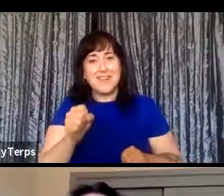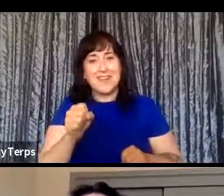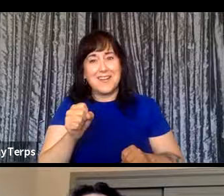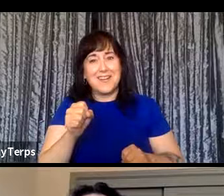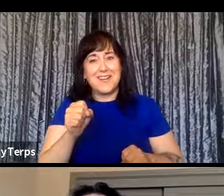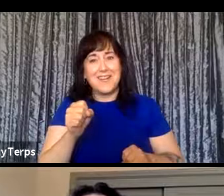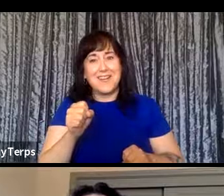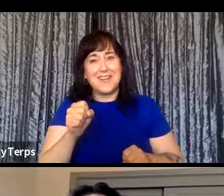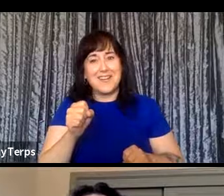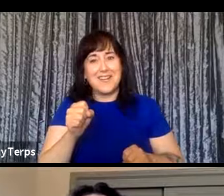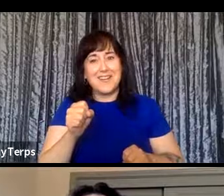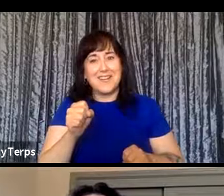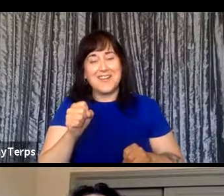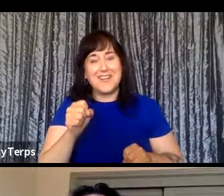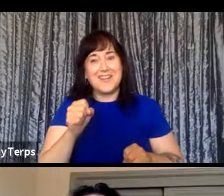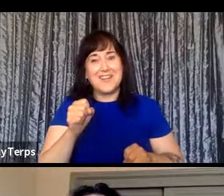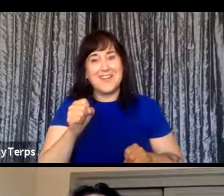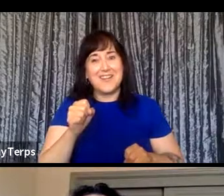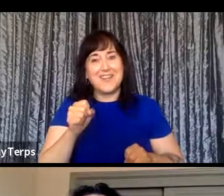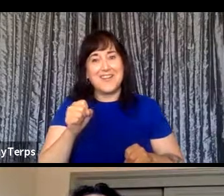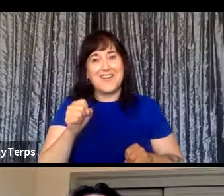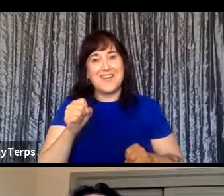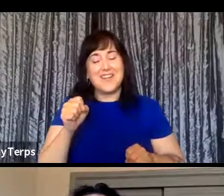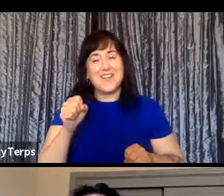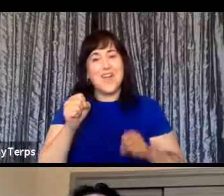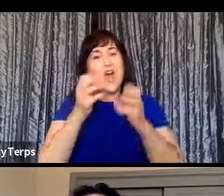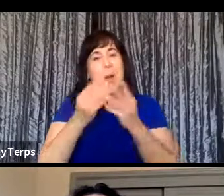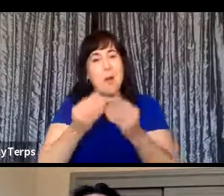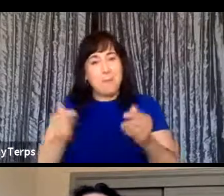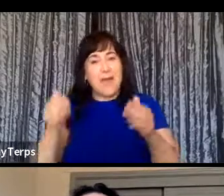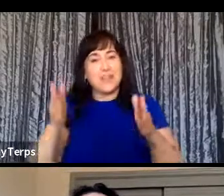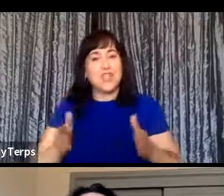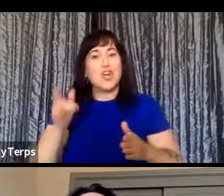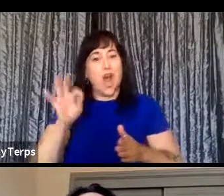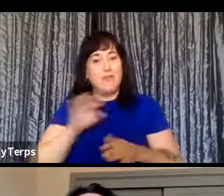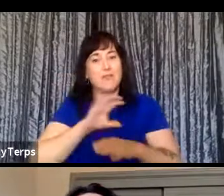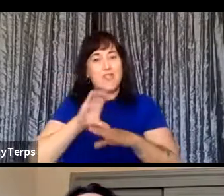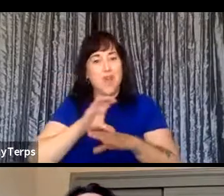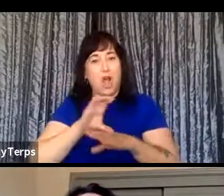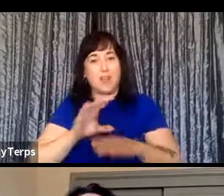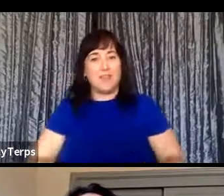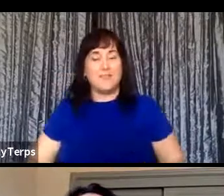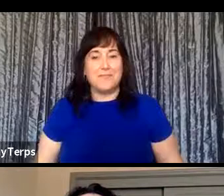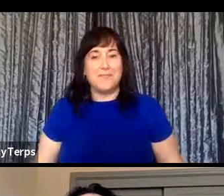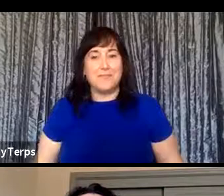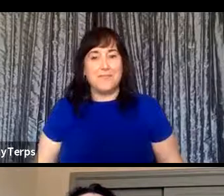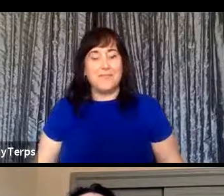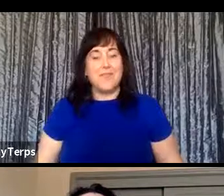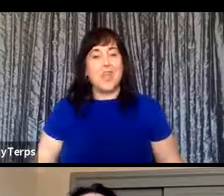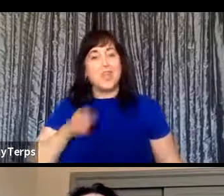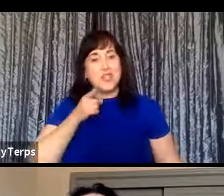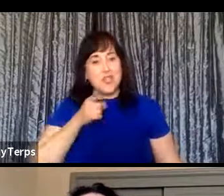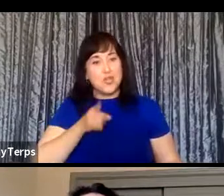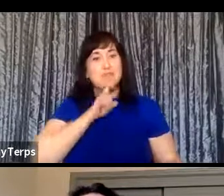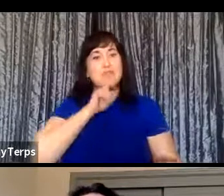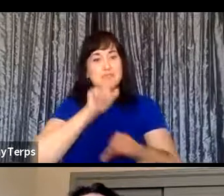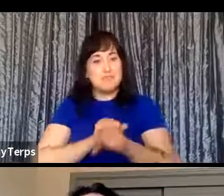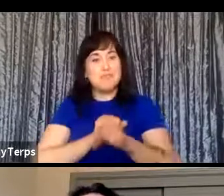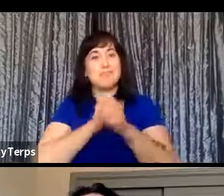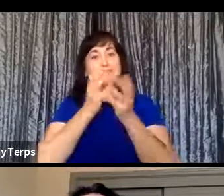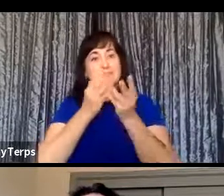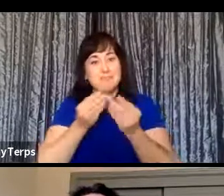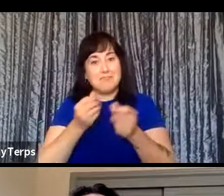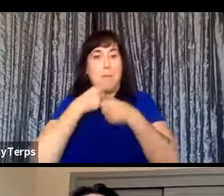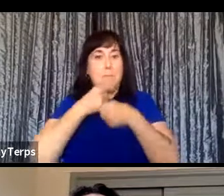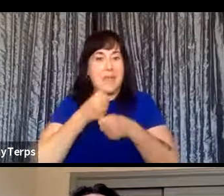that. But fondeurs du chocolat means a melter of chocolate, a melter of chocolate. So you're literally melting, creating your